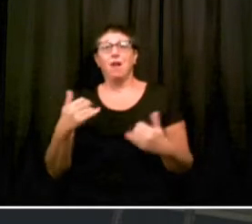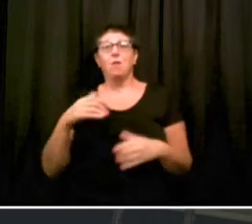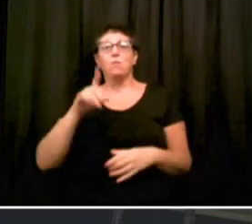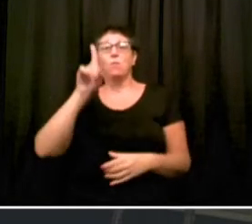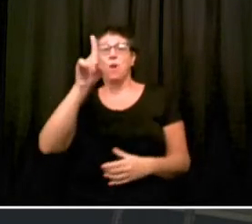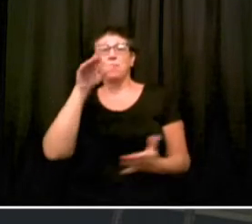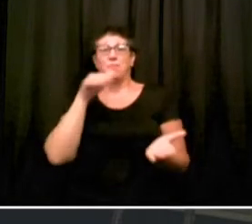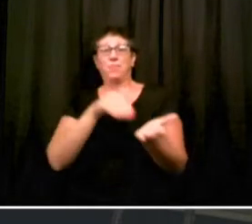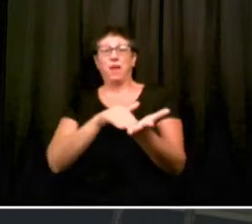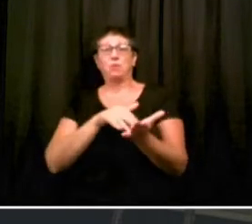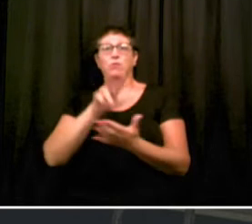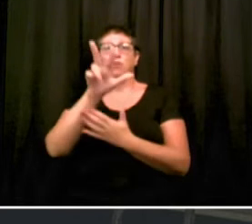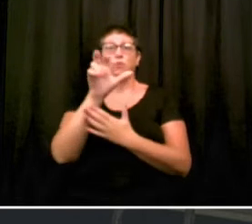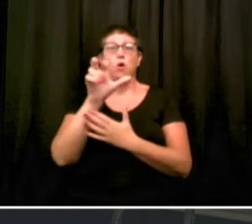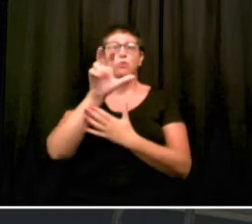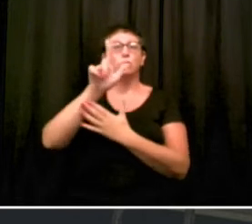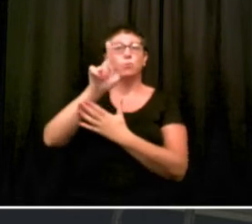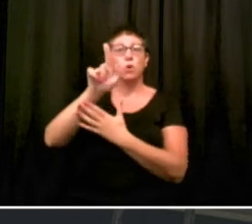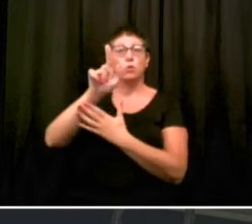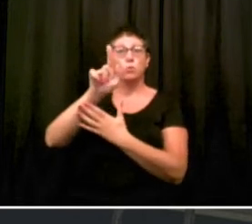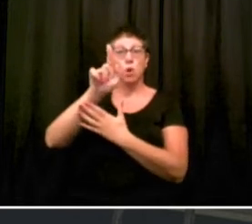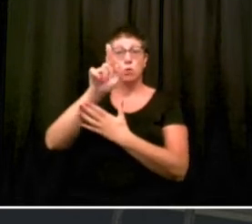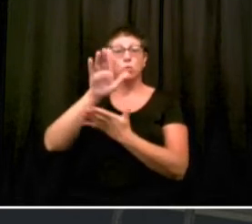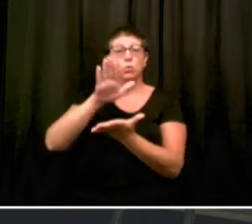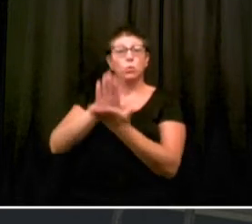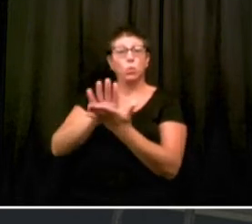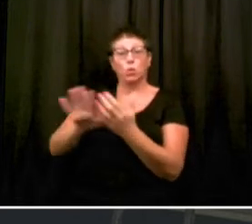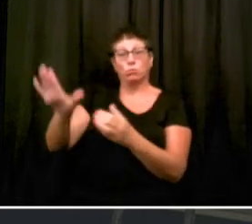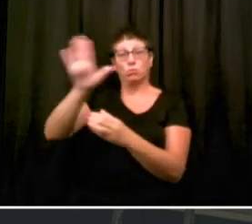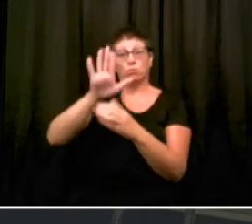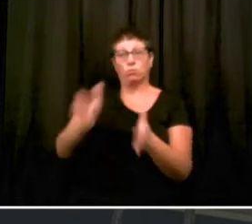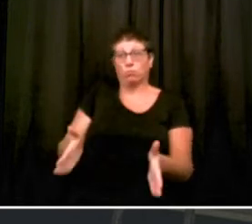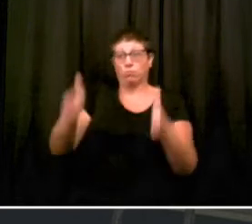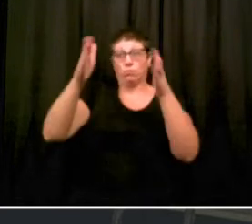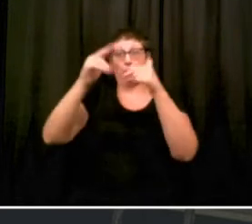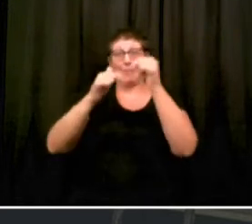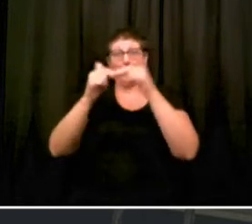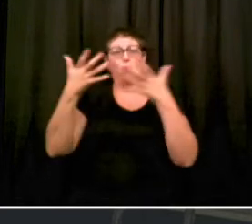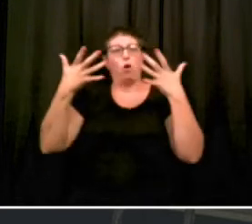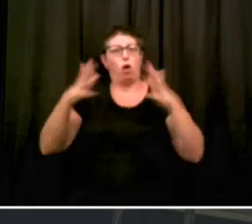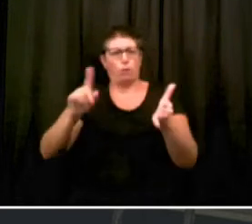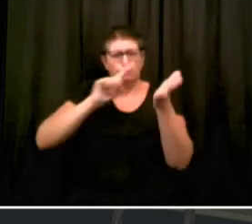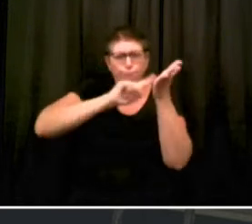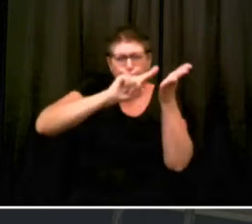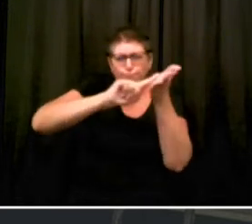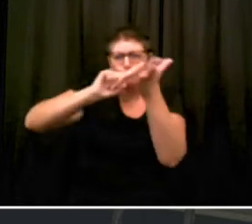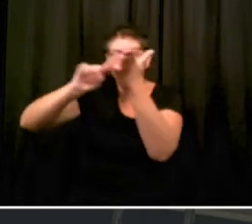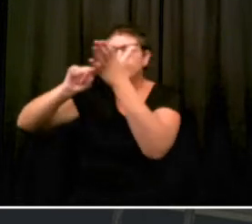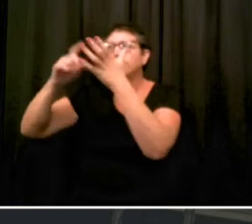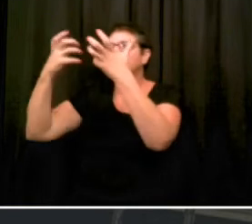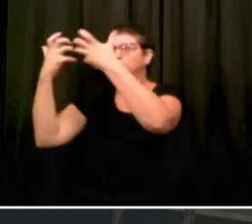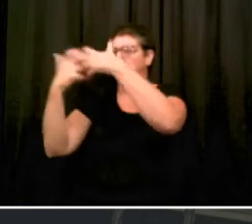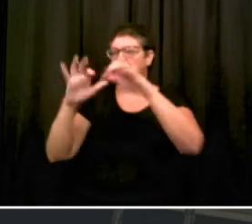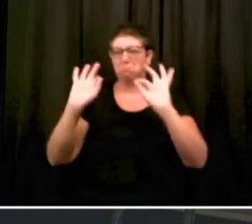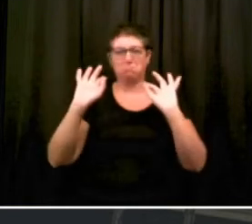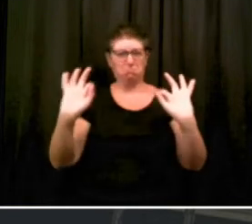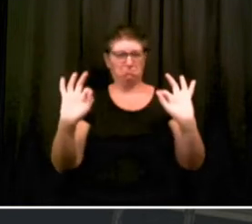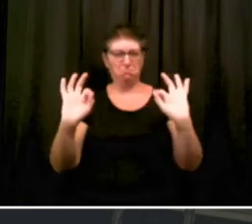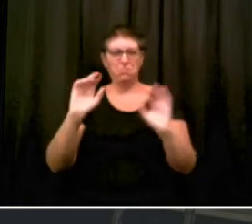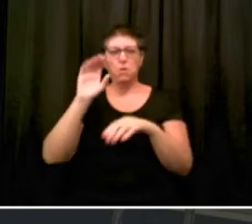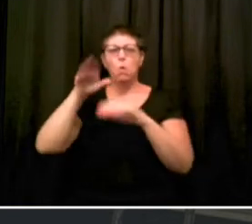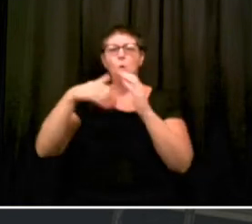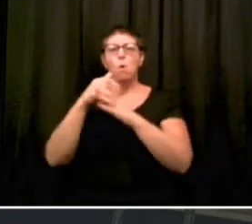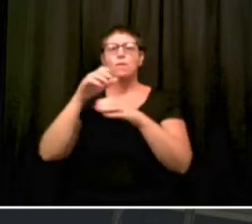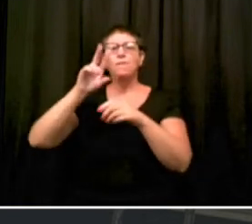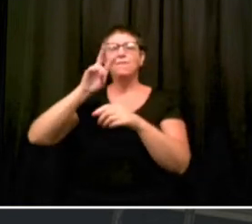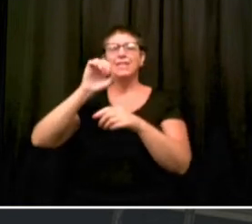1,321 school buildings have been inspected. And that is about 88% of the buildings that needed